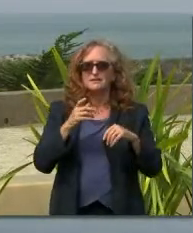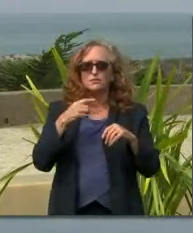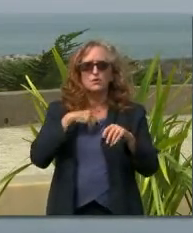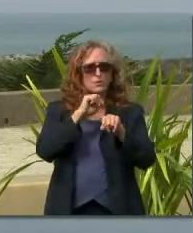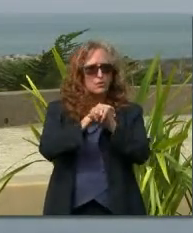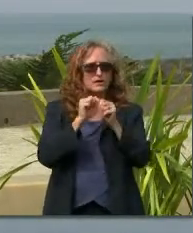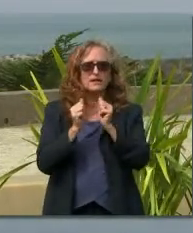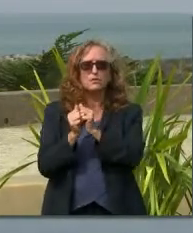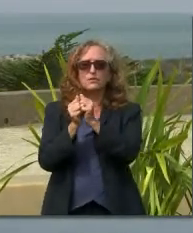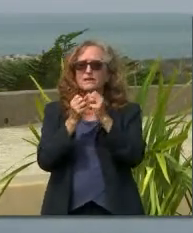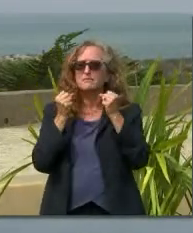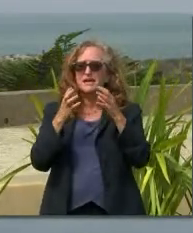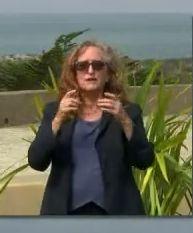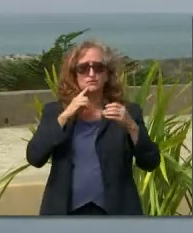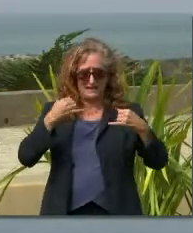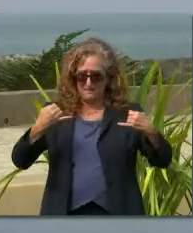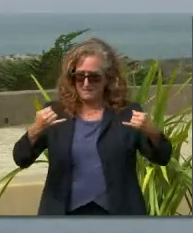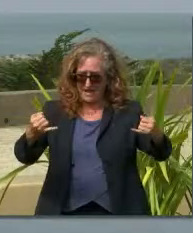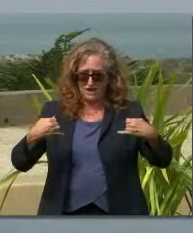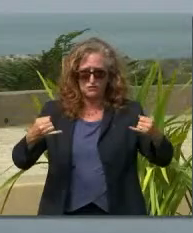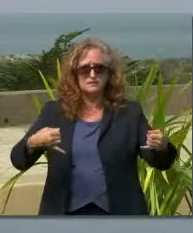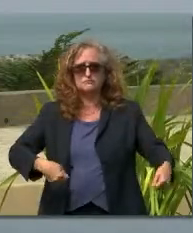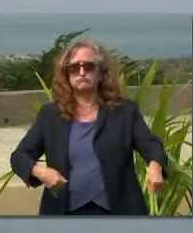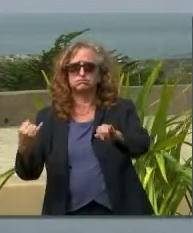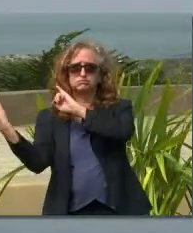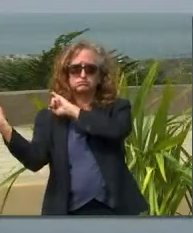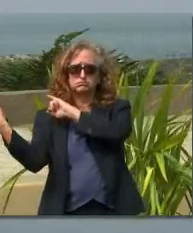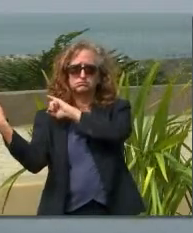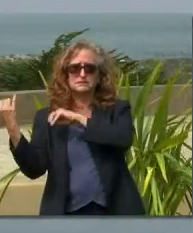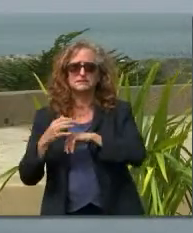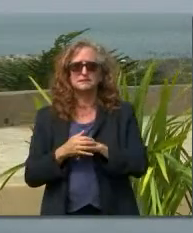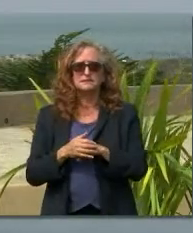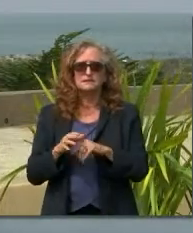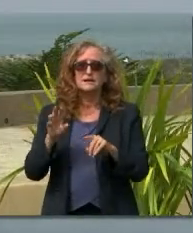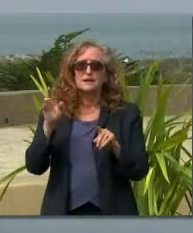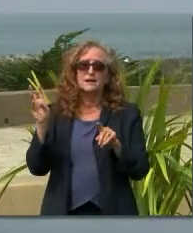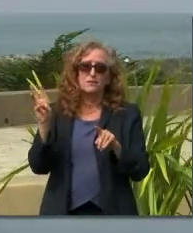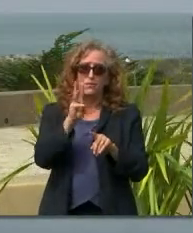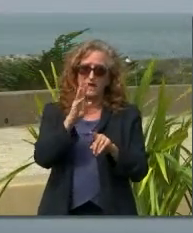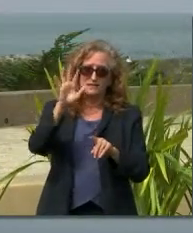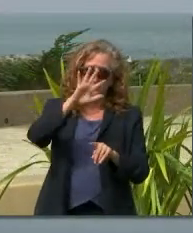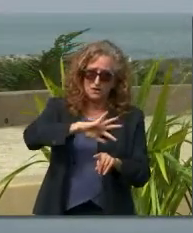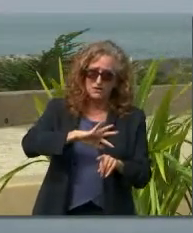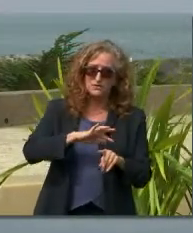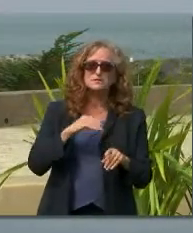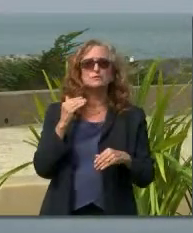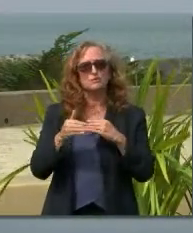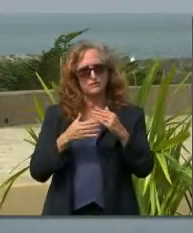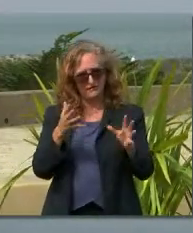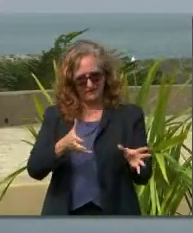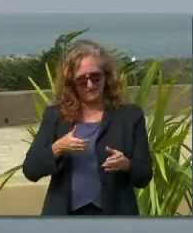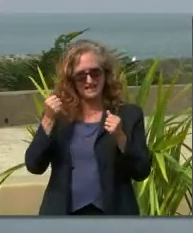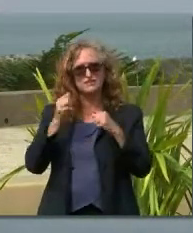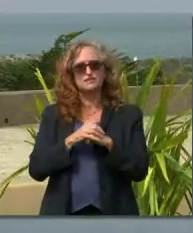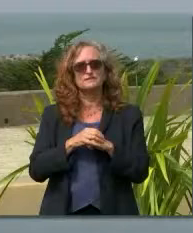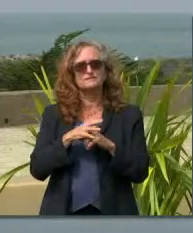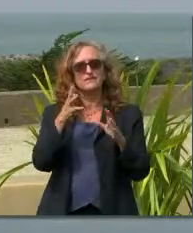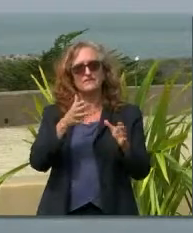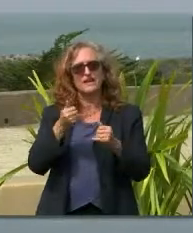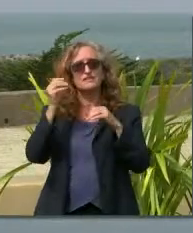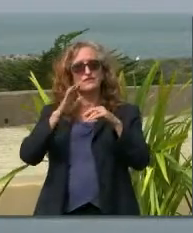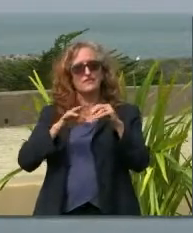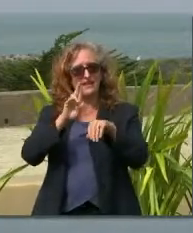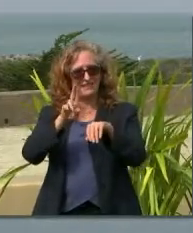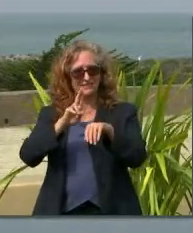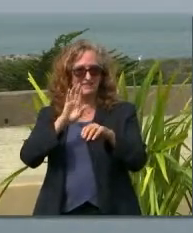across multiple boundaries. Now the Pacific Coast is moving fastest. We're moving faster than the U.S. Climate Alliance that has